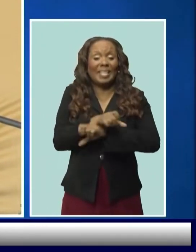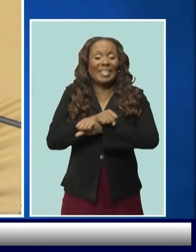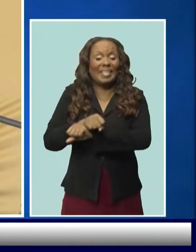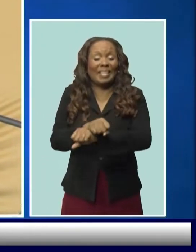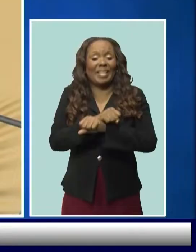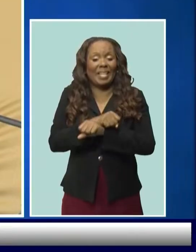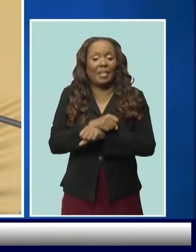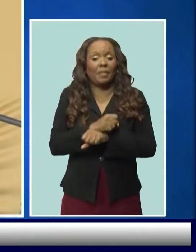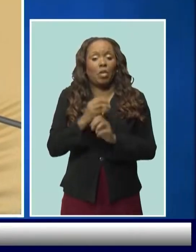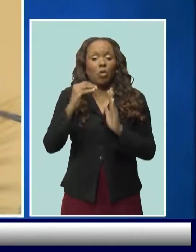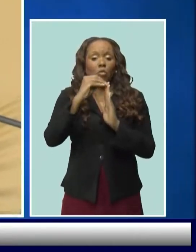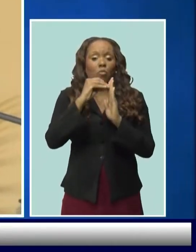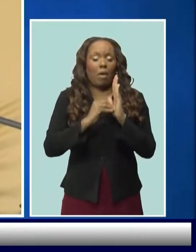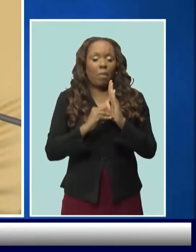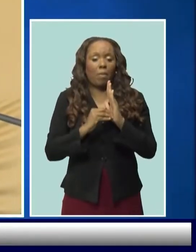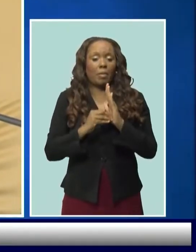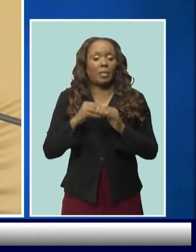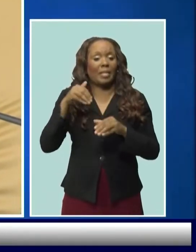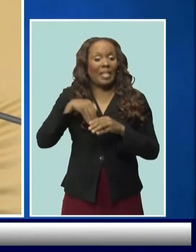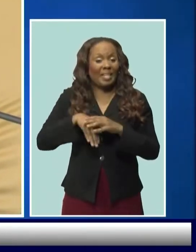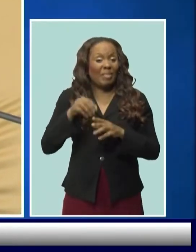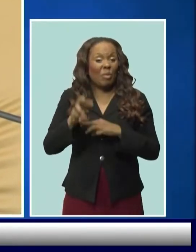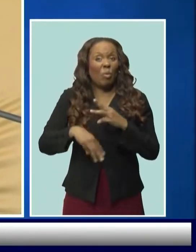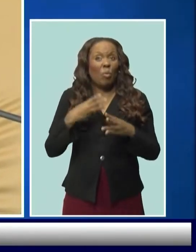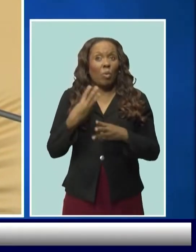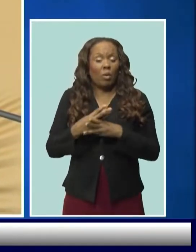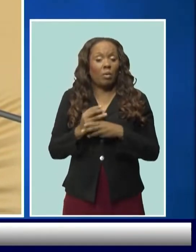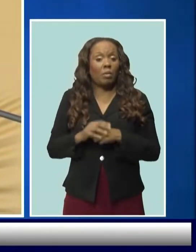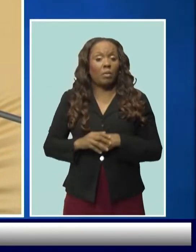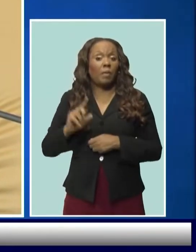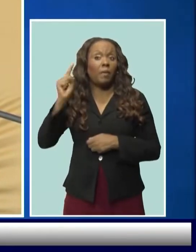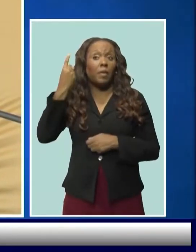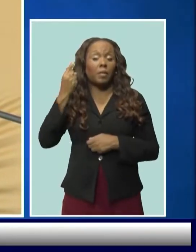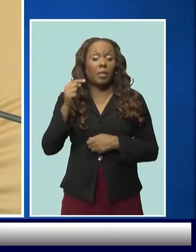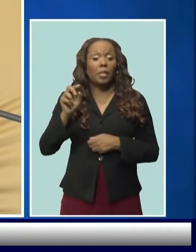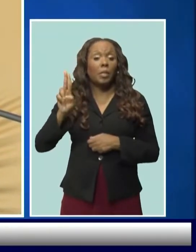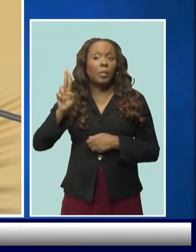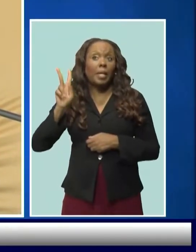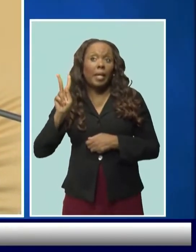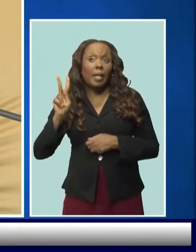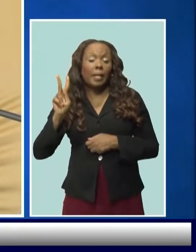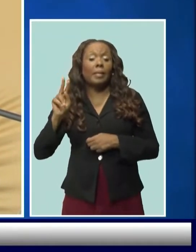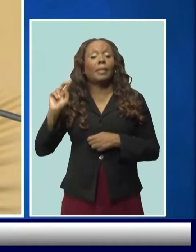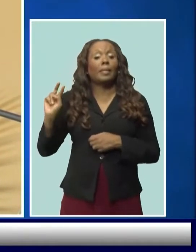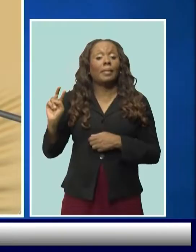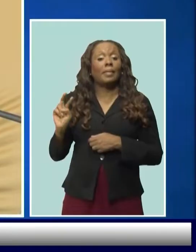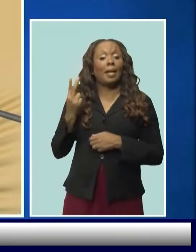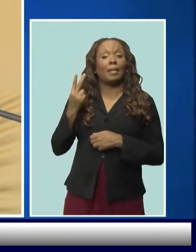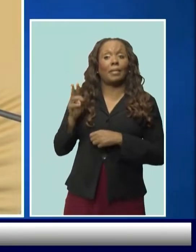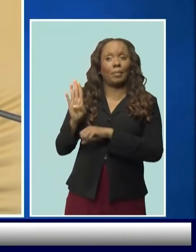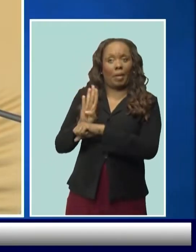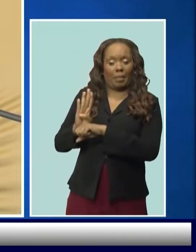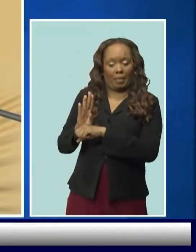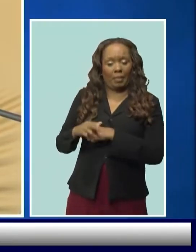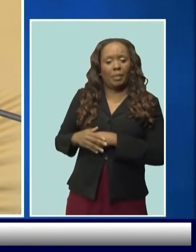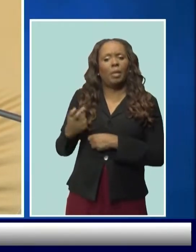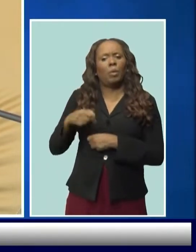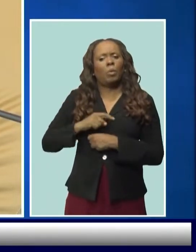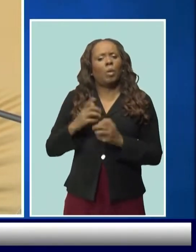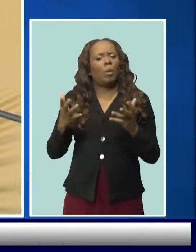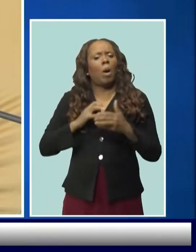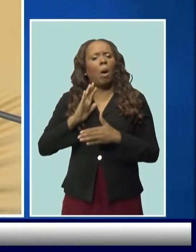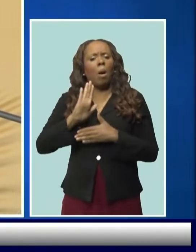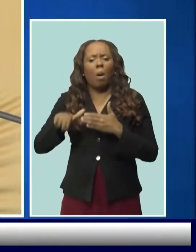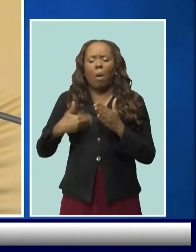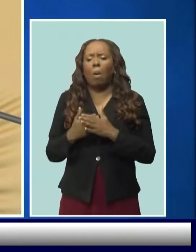world. In the world, second to the UK. It is about leveraging those records, again, that we